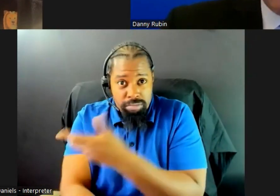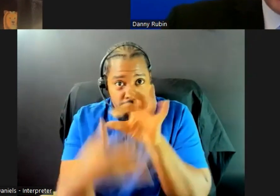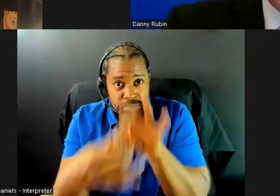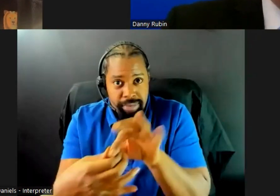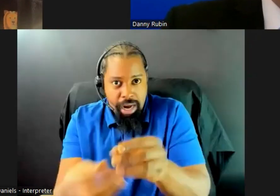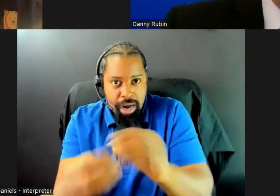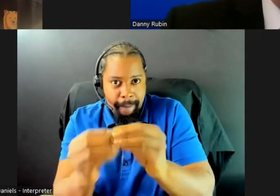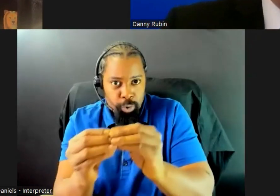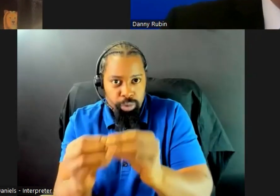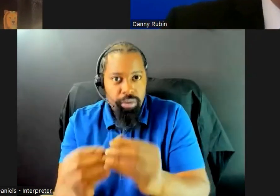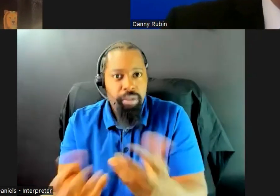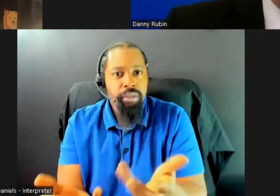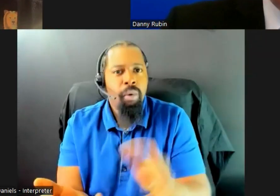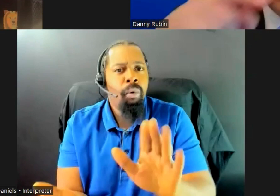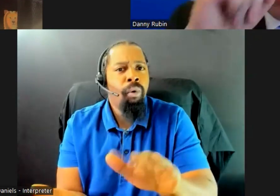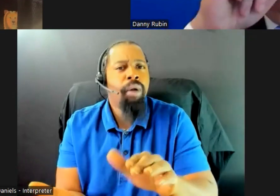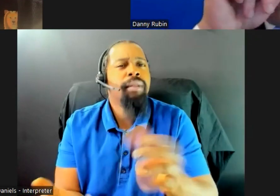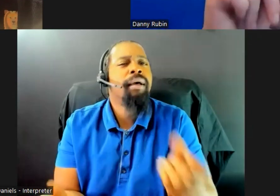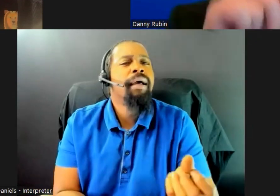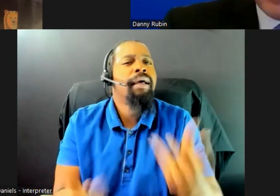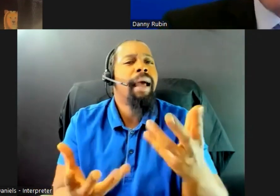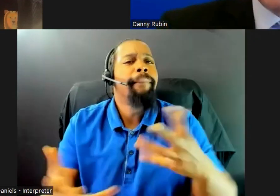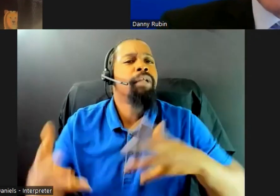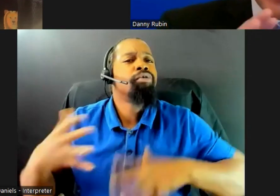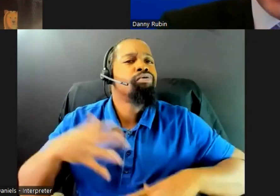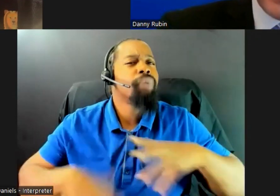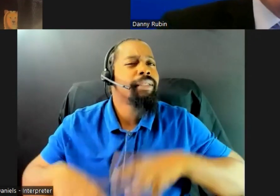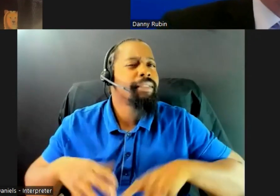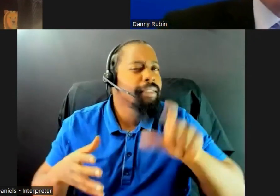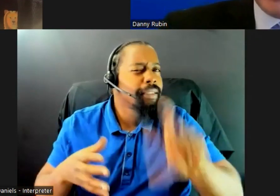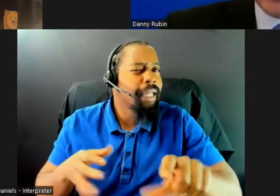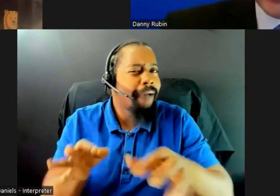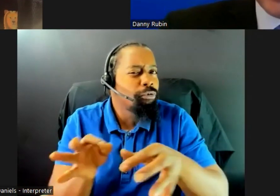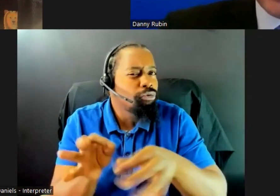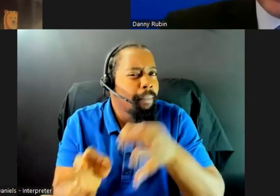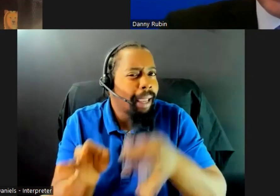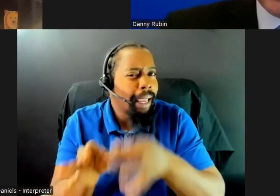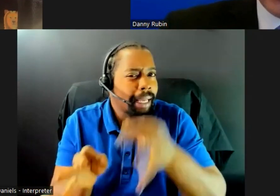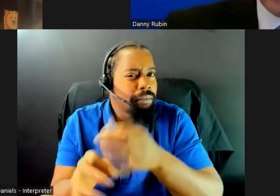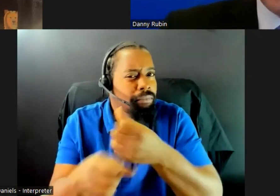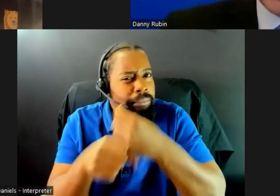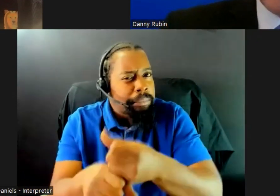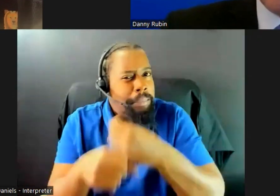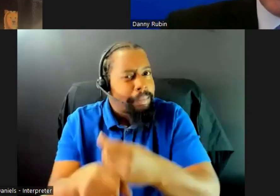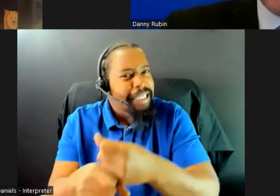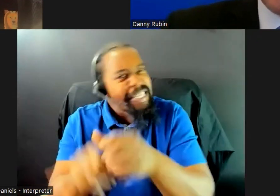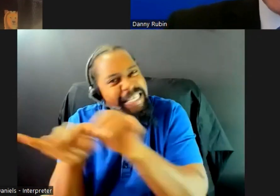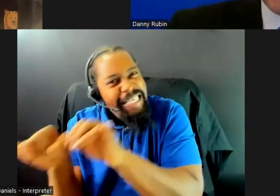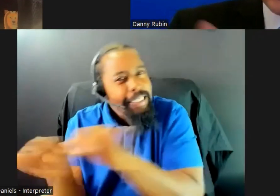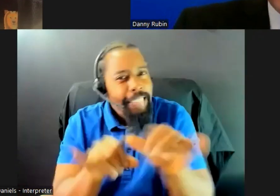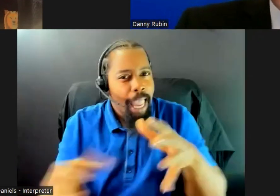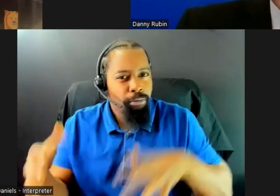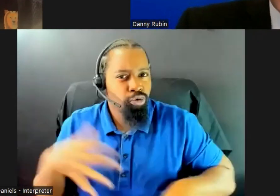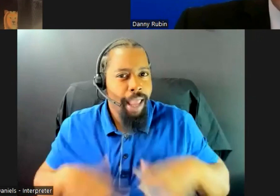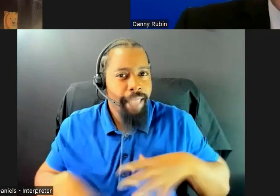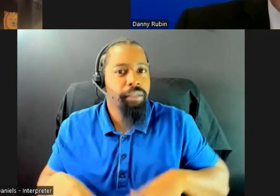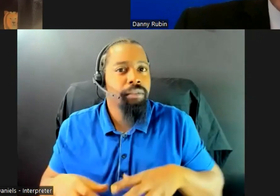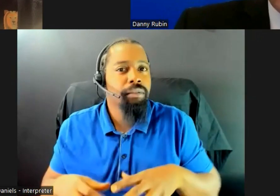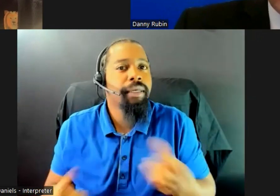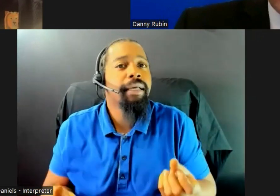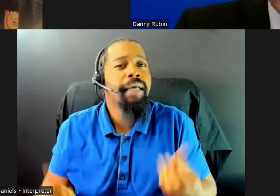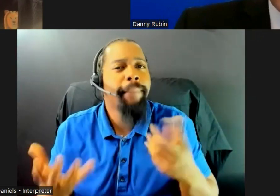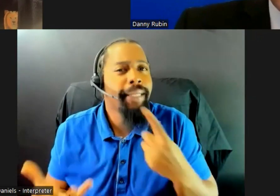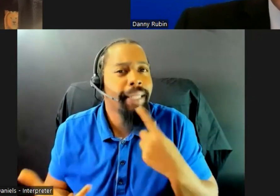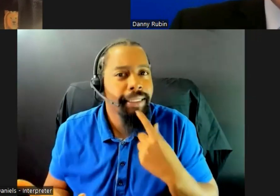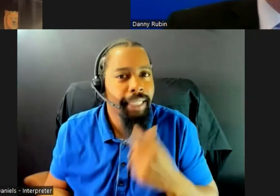How many? Put it in the chat. How many do they have to make of the same dress? Who heard that number? Can you tell me in the chat what